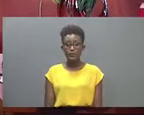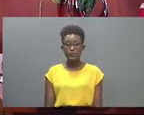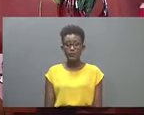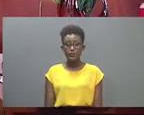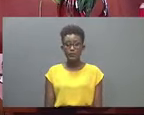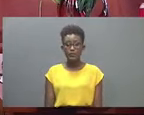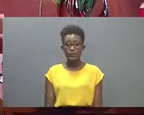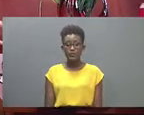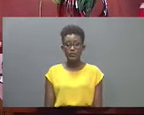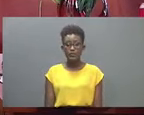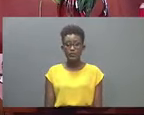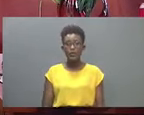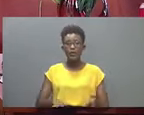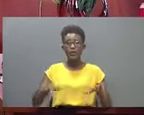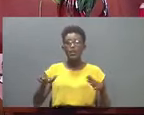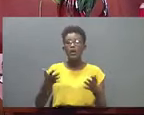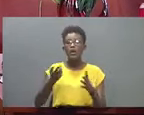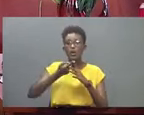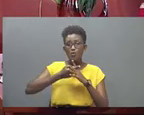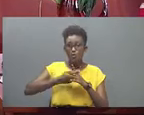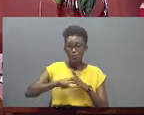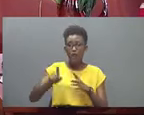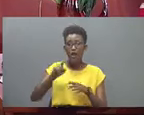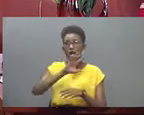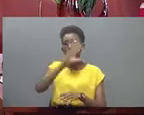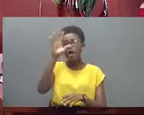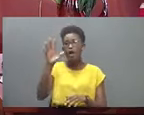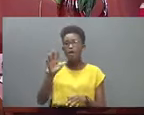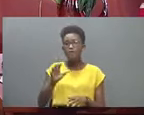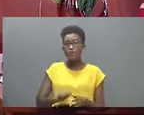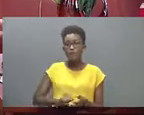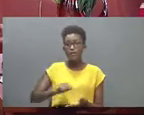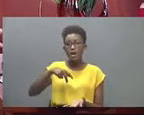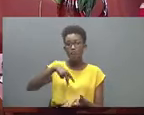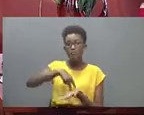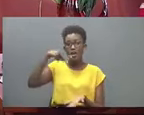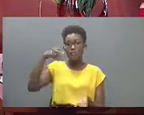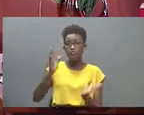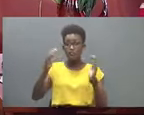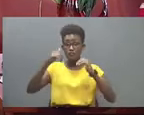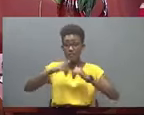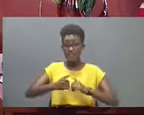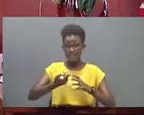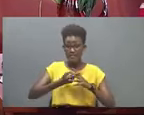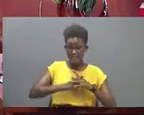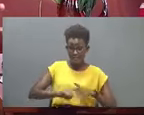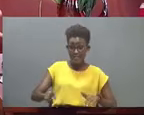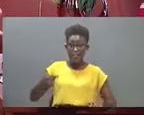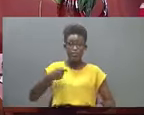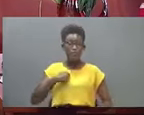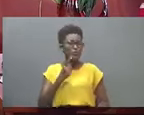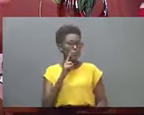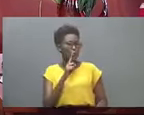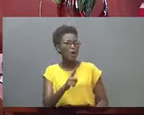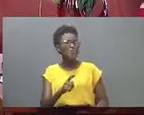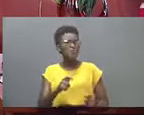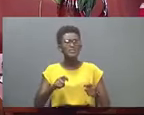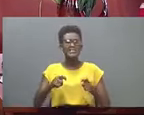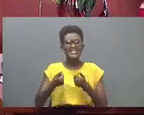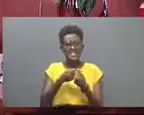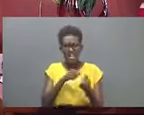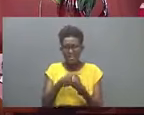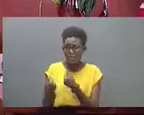22. Since the Africa Arise began, we have seen tremendous challenges and